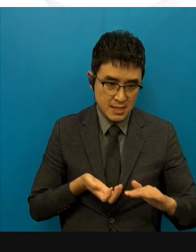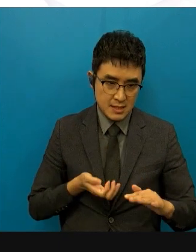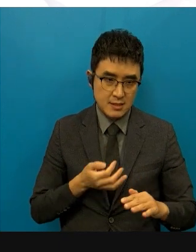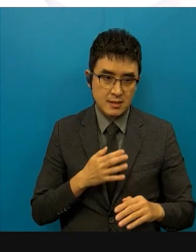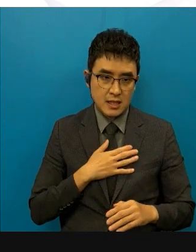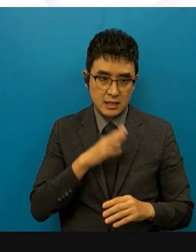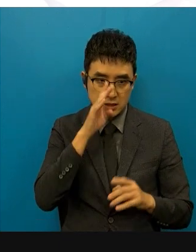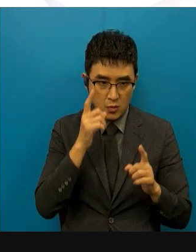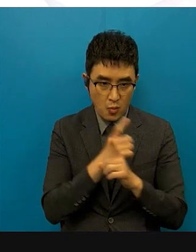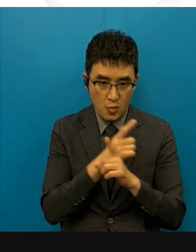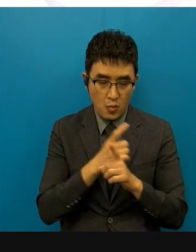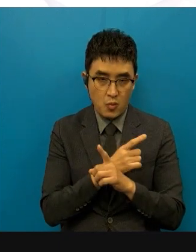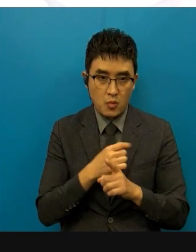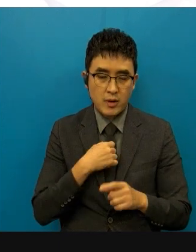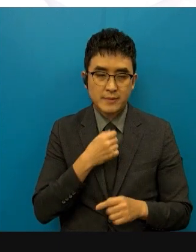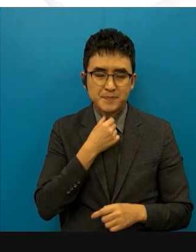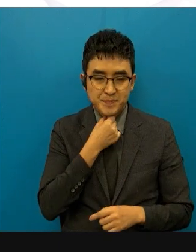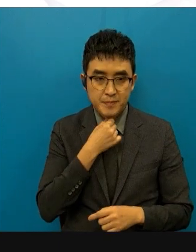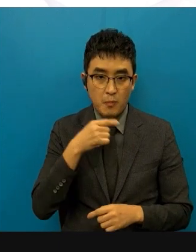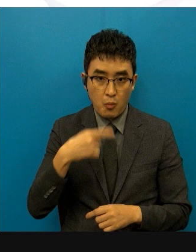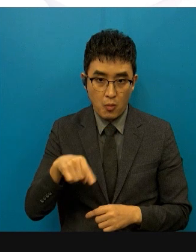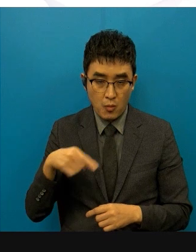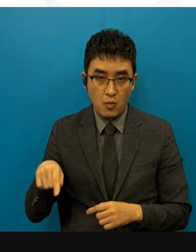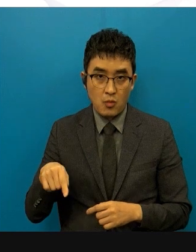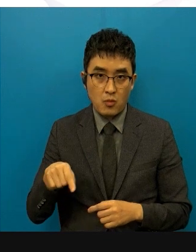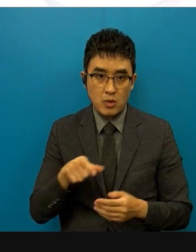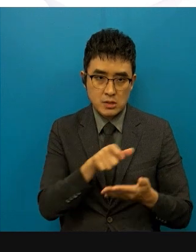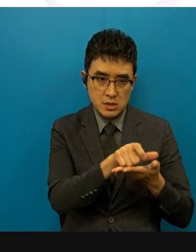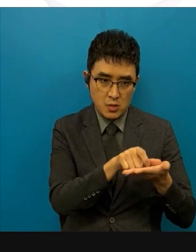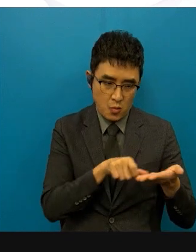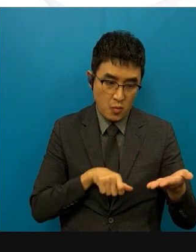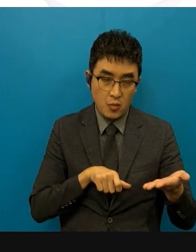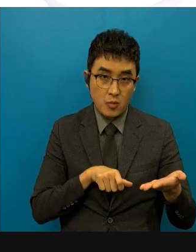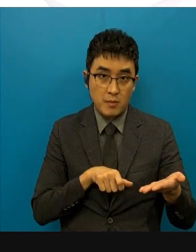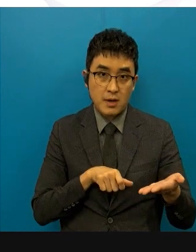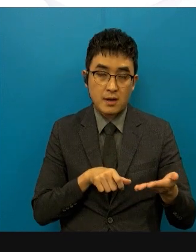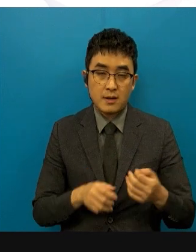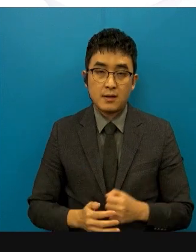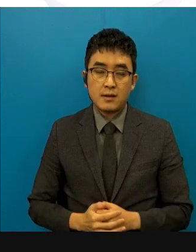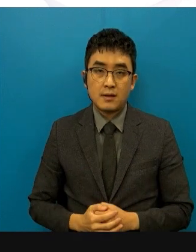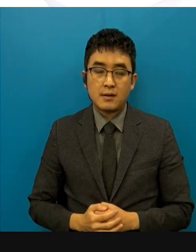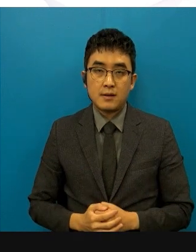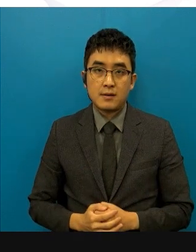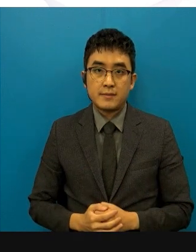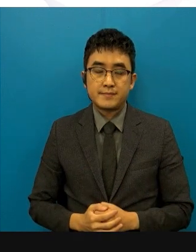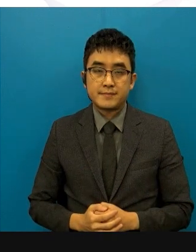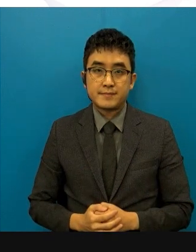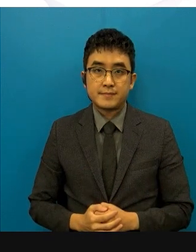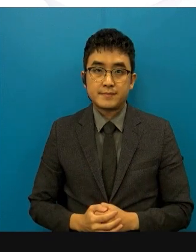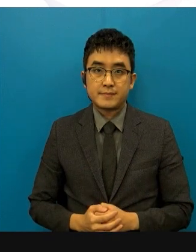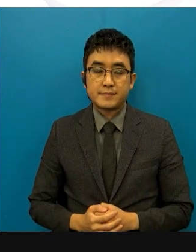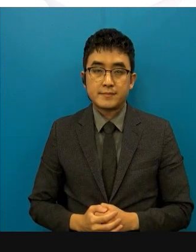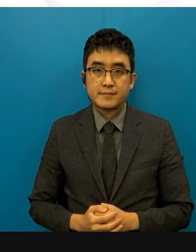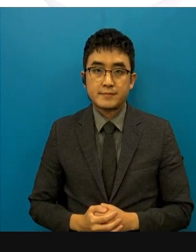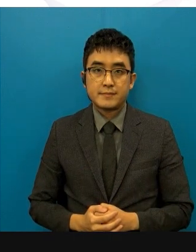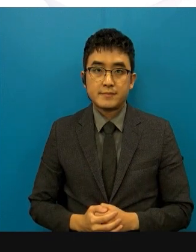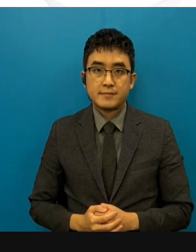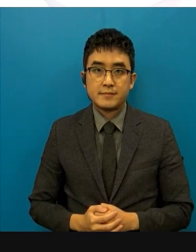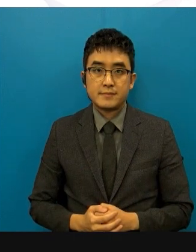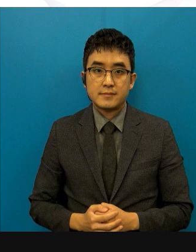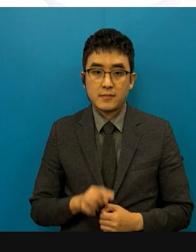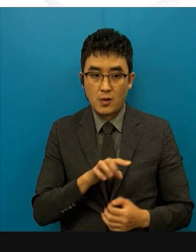providing the document of his intention with the approval of at least 2 family members. Last